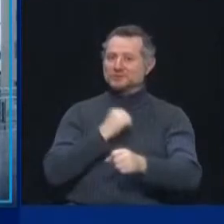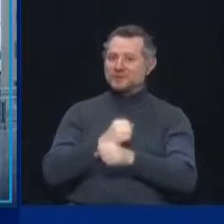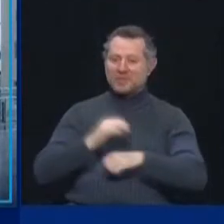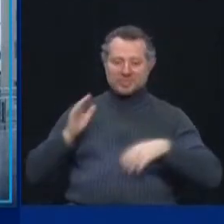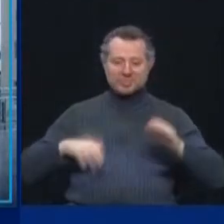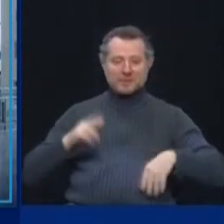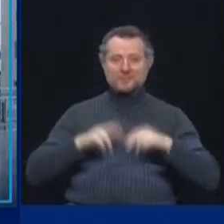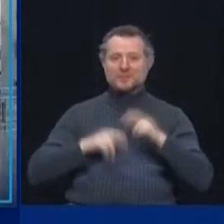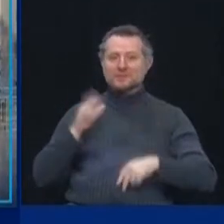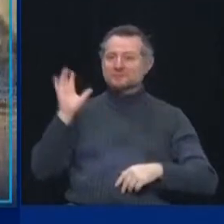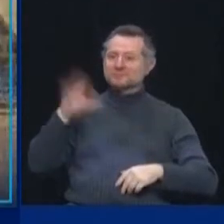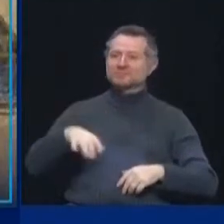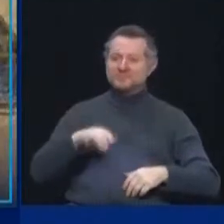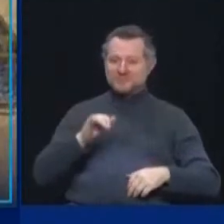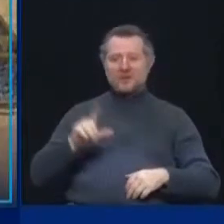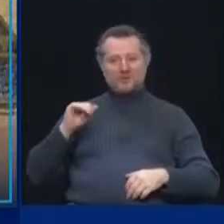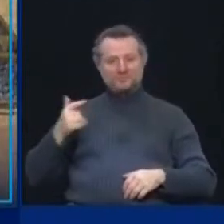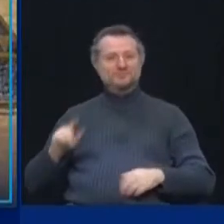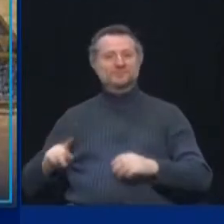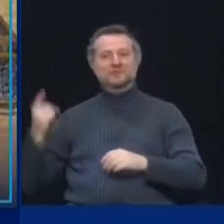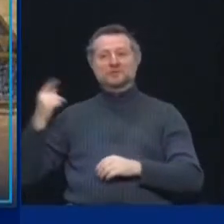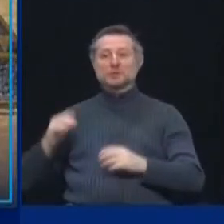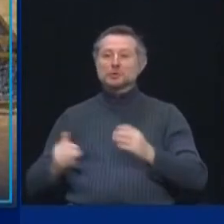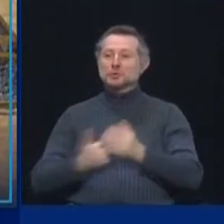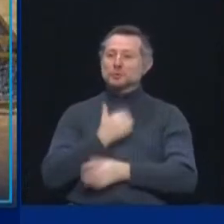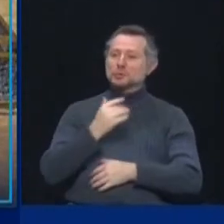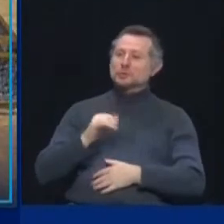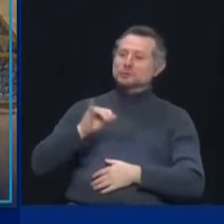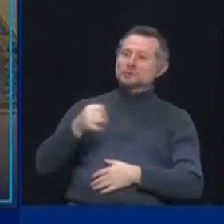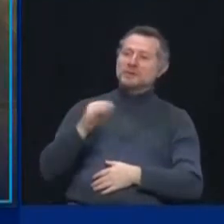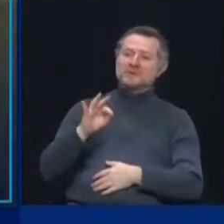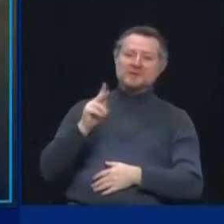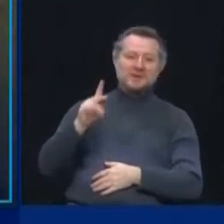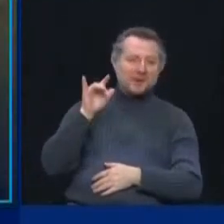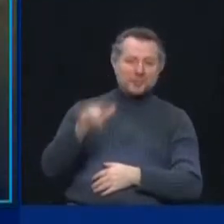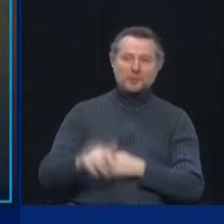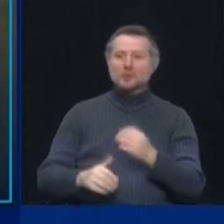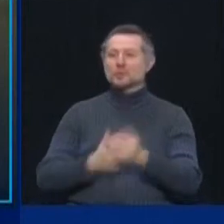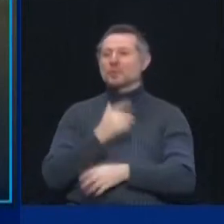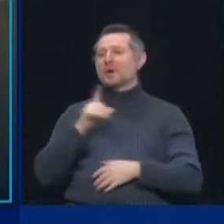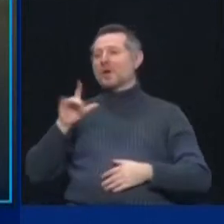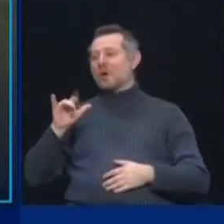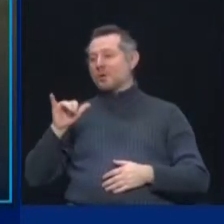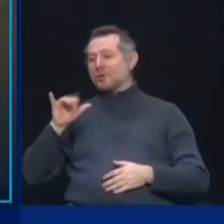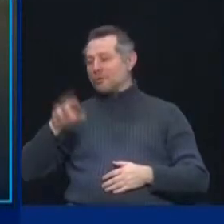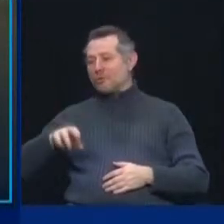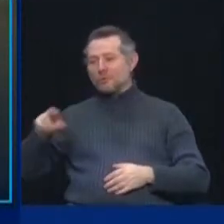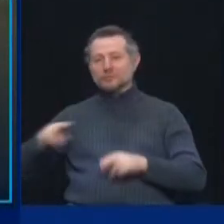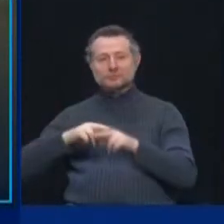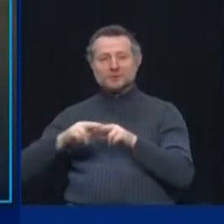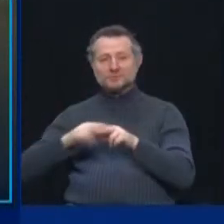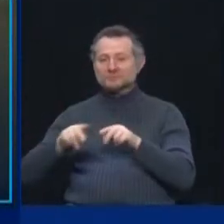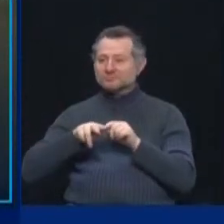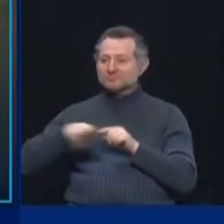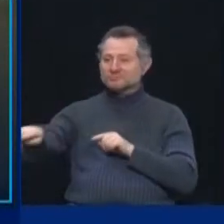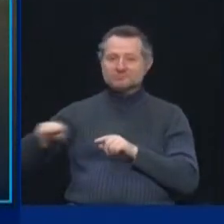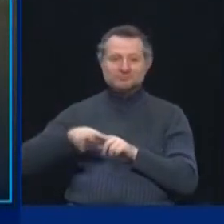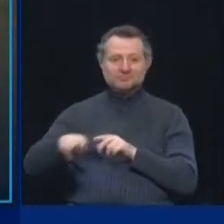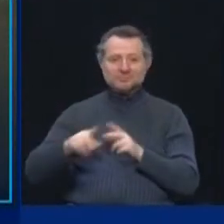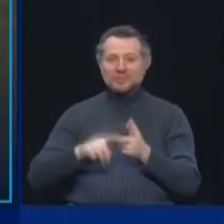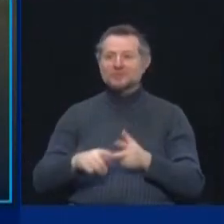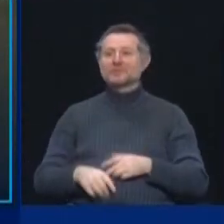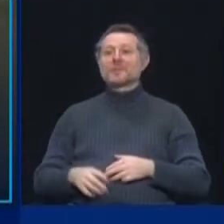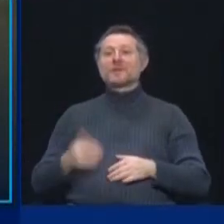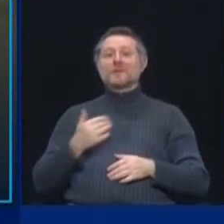New York, new JFK Airport, new Long Island Railroad tracks. We're going to have the